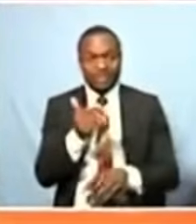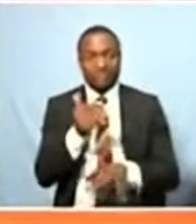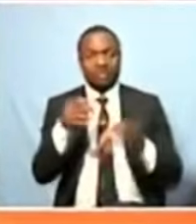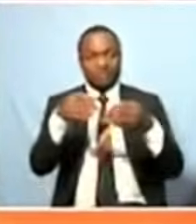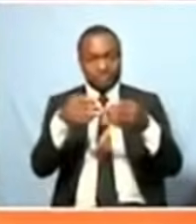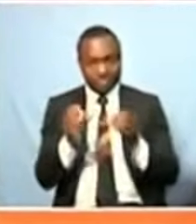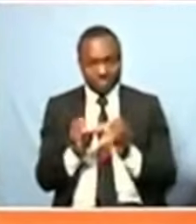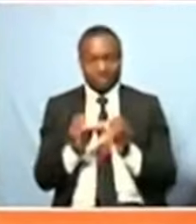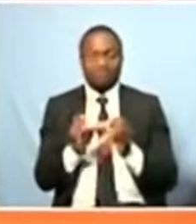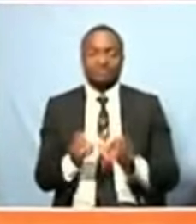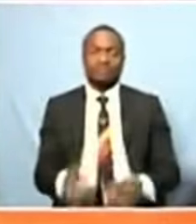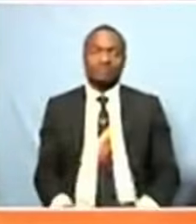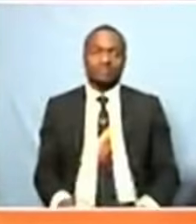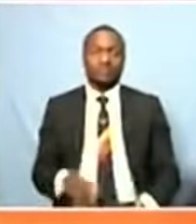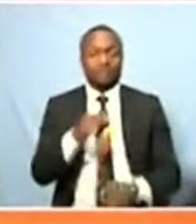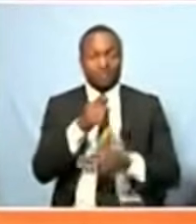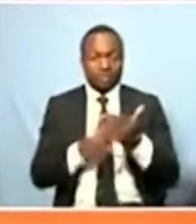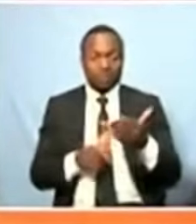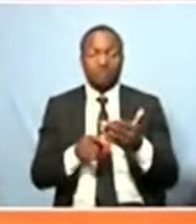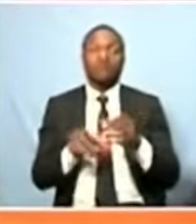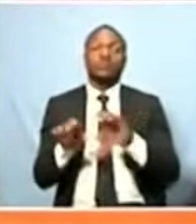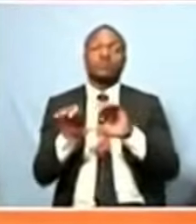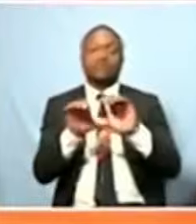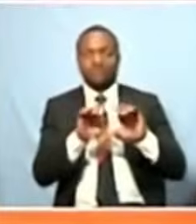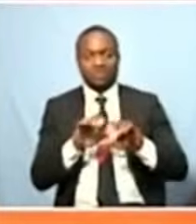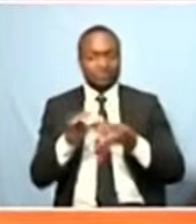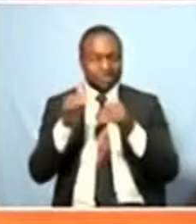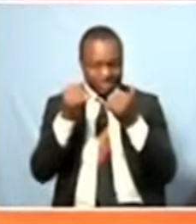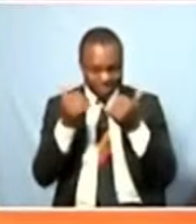constituency. And that is exactly what we are doing.